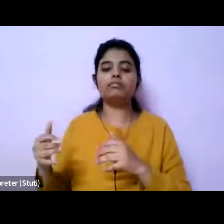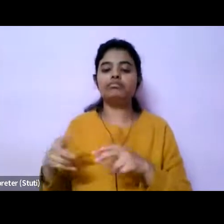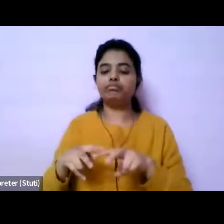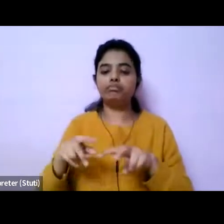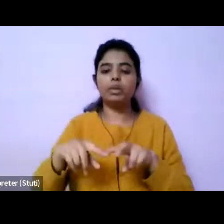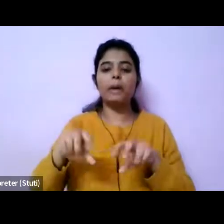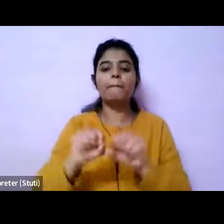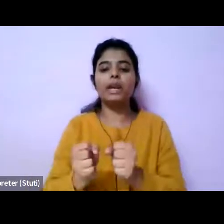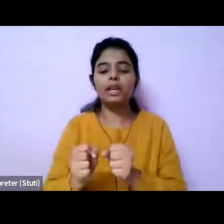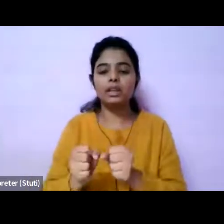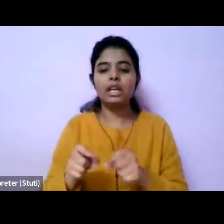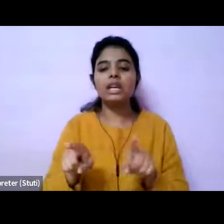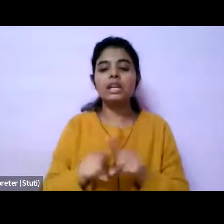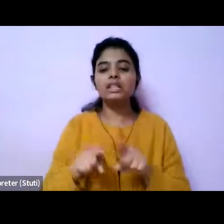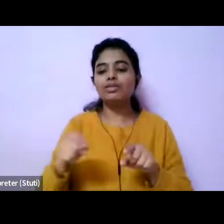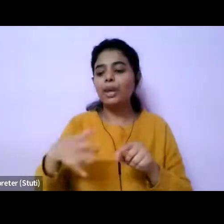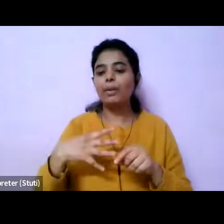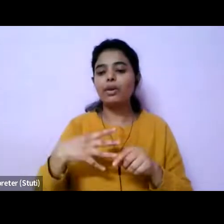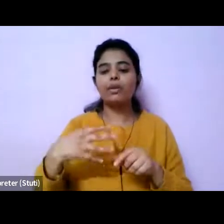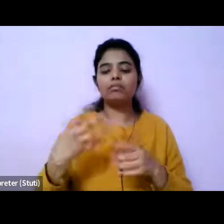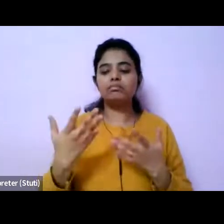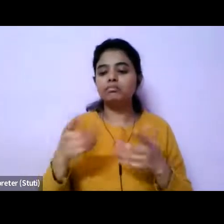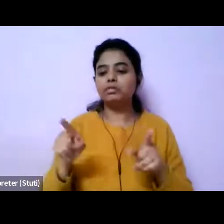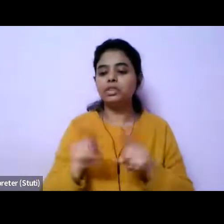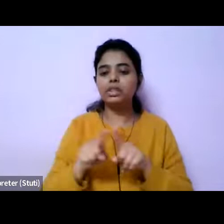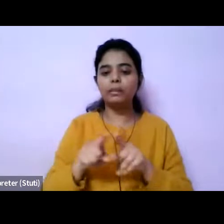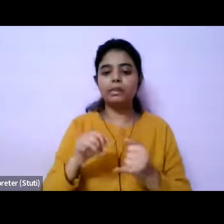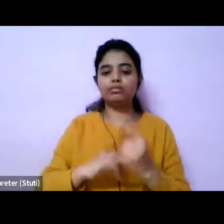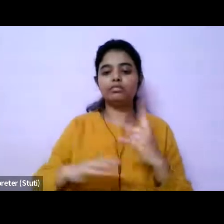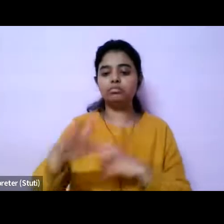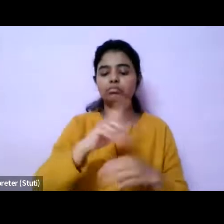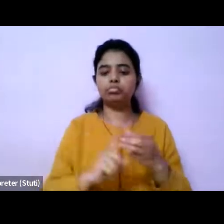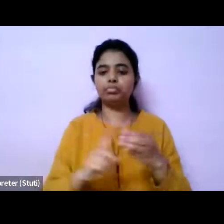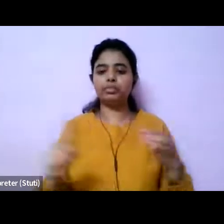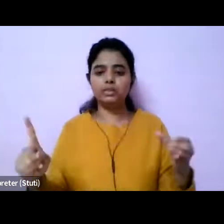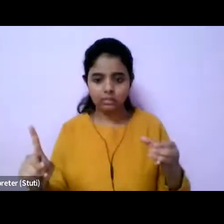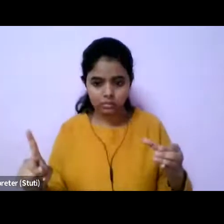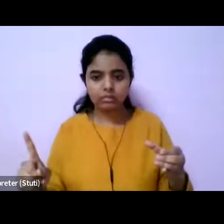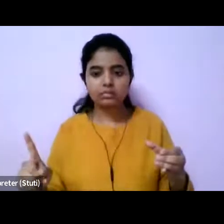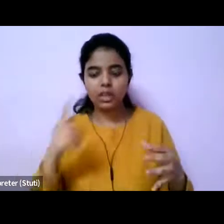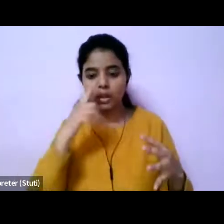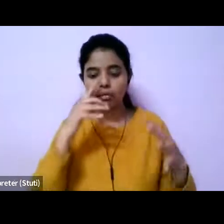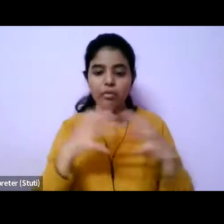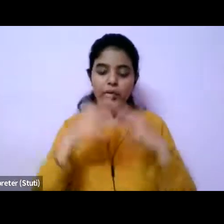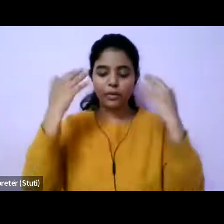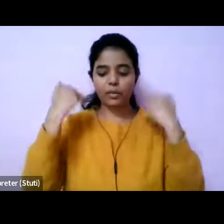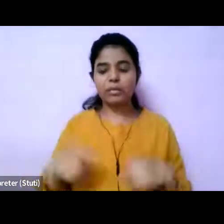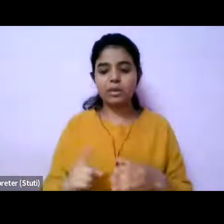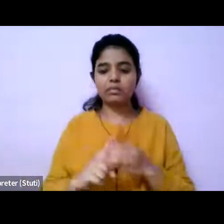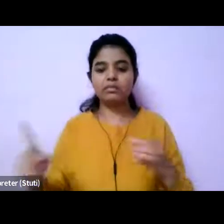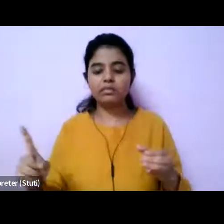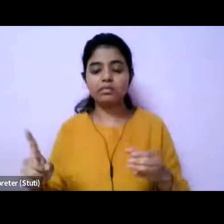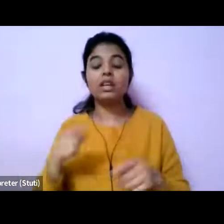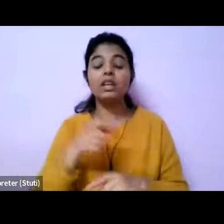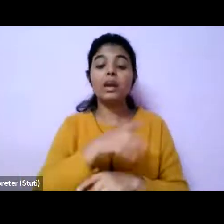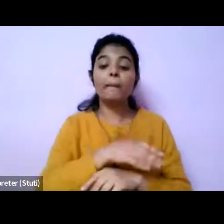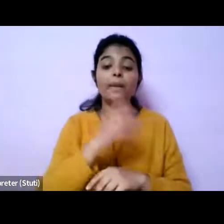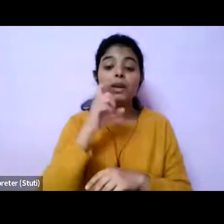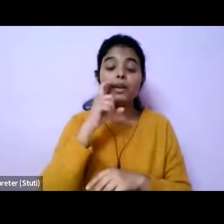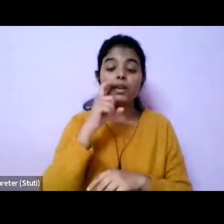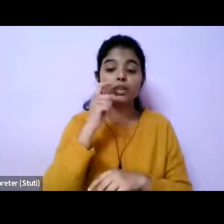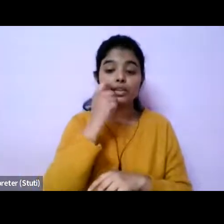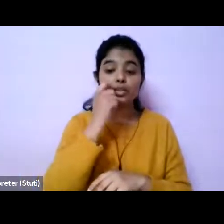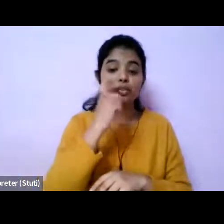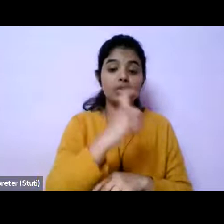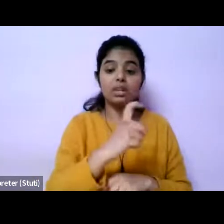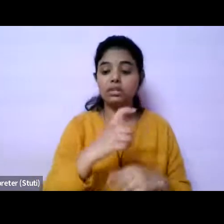her subjecthood outside the patriarchal discourse surrounding the female body. If Chandan is obsessed with Brahms's quality of high